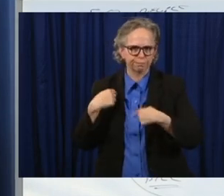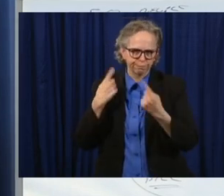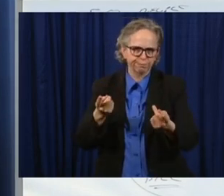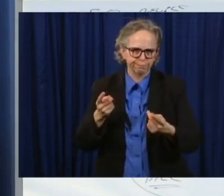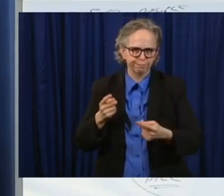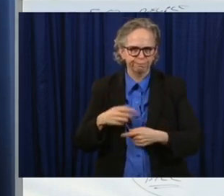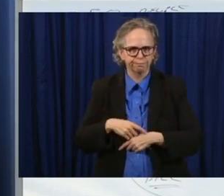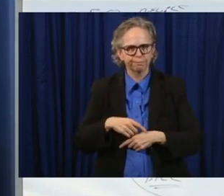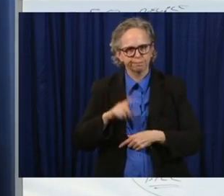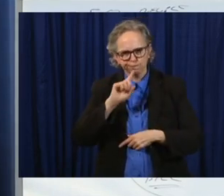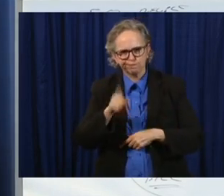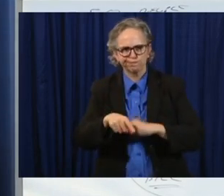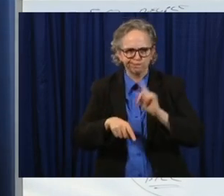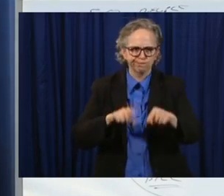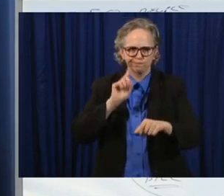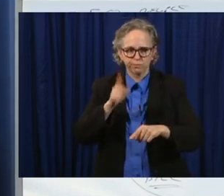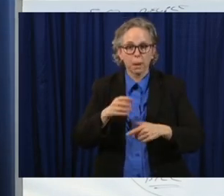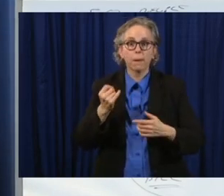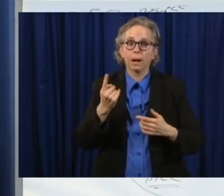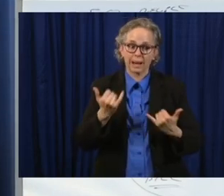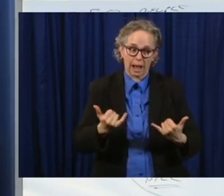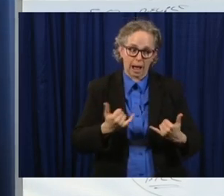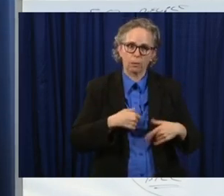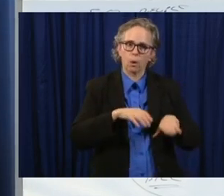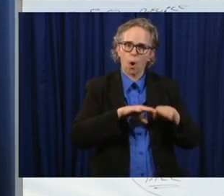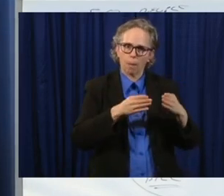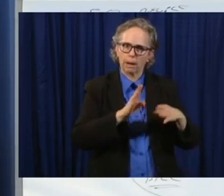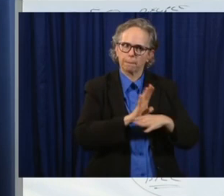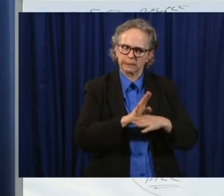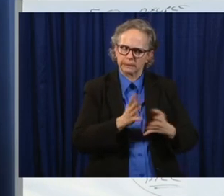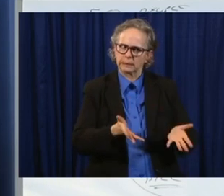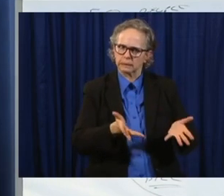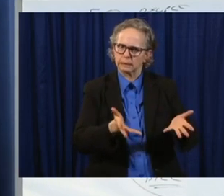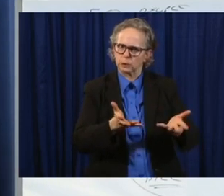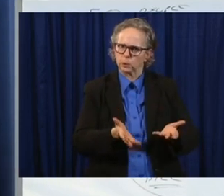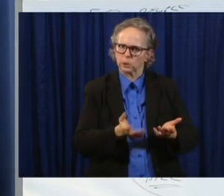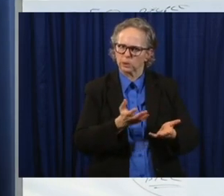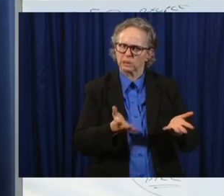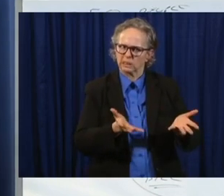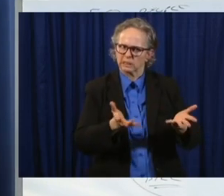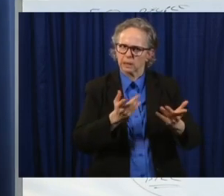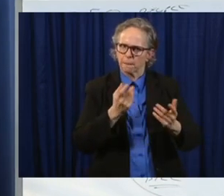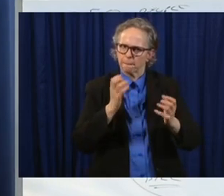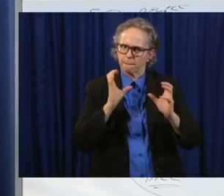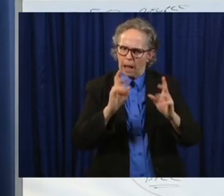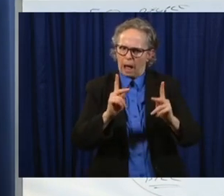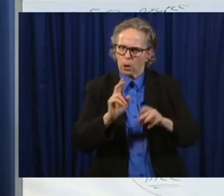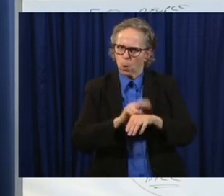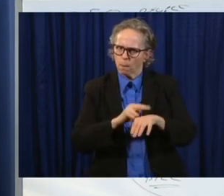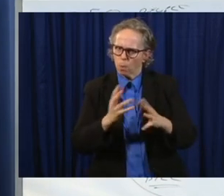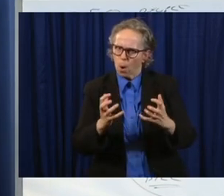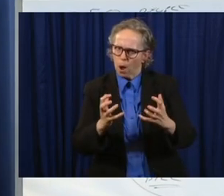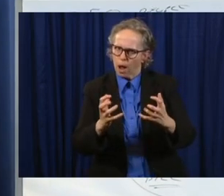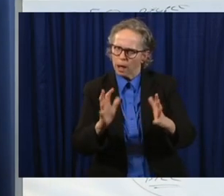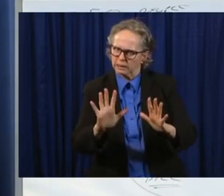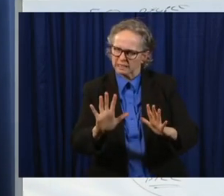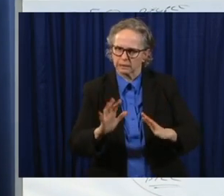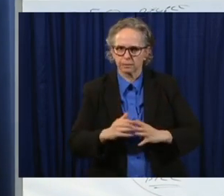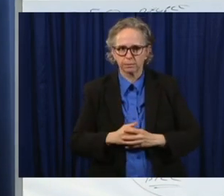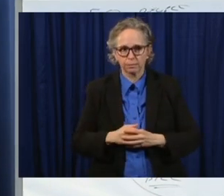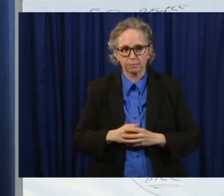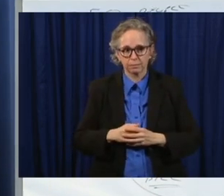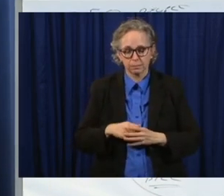back to normal, part of what we're going to be trying to do is to make sure people have the data, the